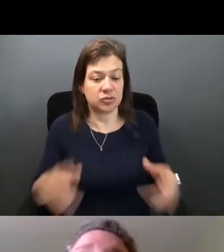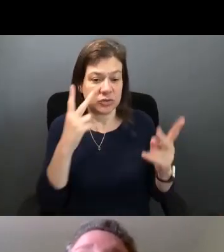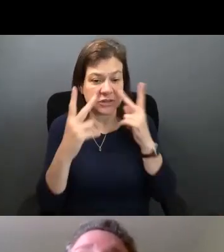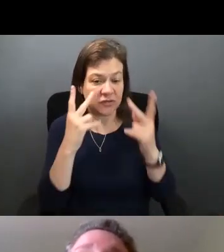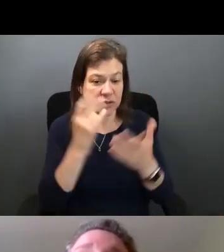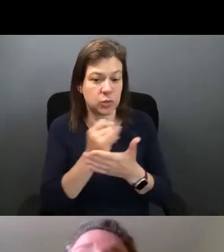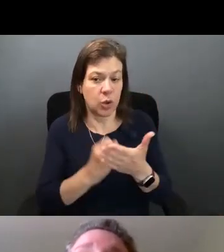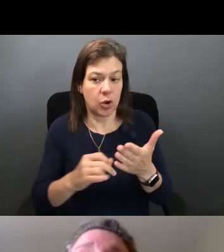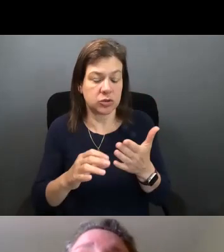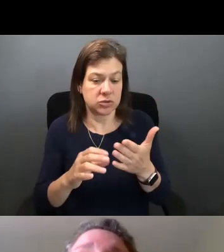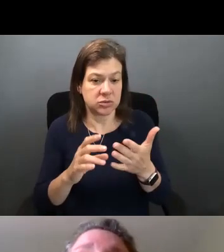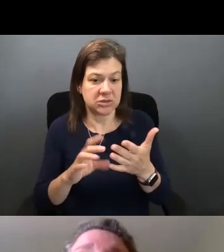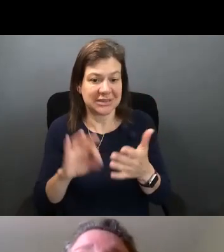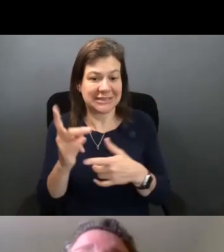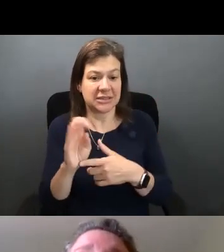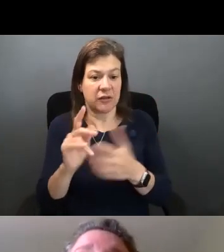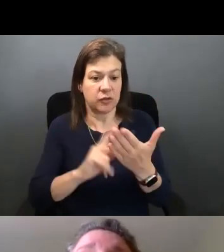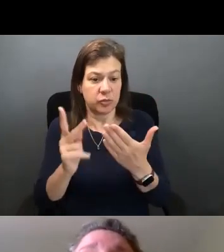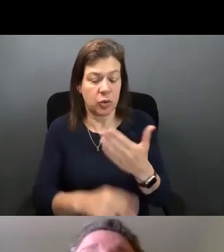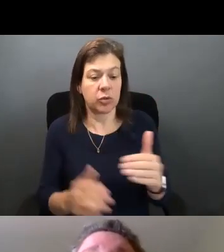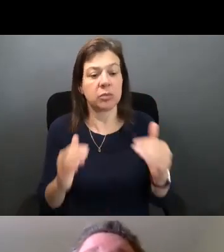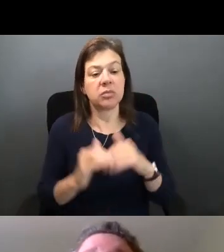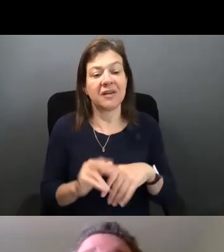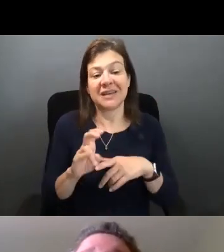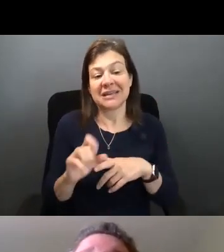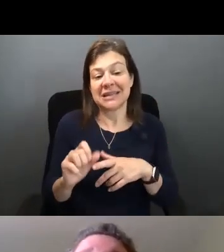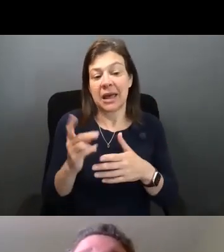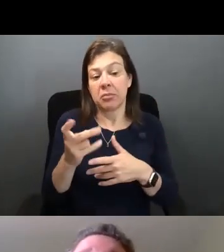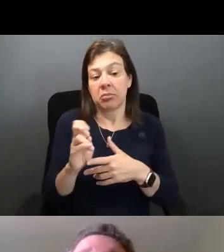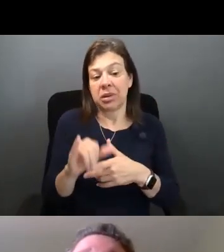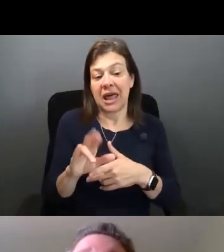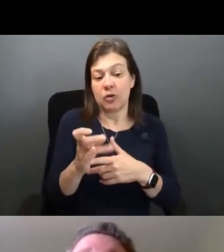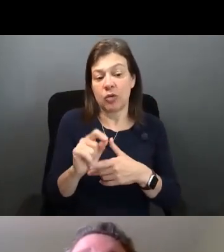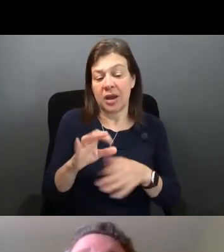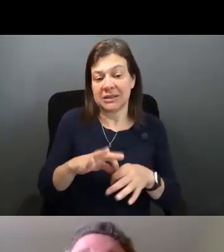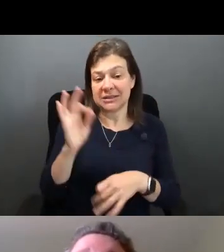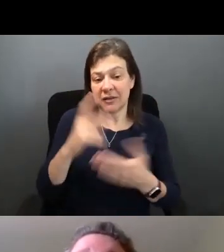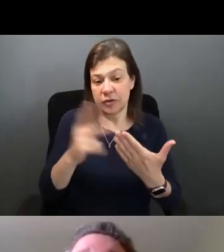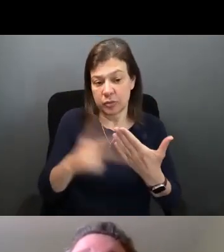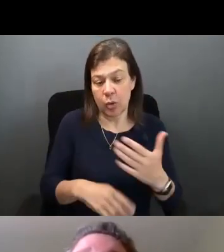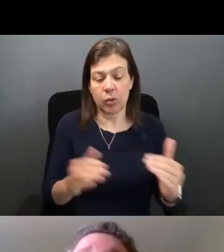Visual Art Discovery Program, VSA Playwright Discovery Program,